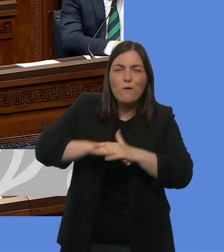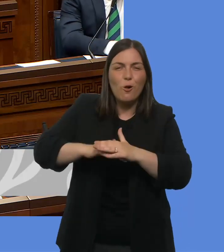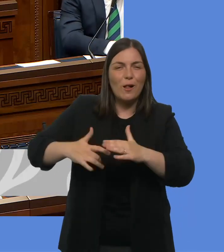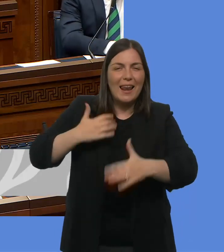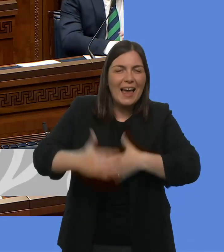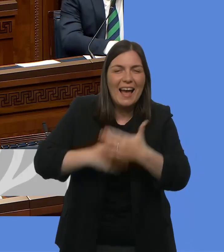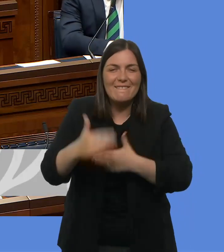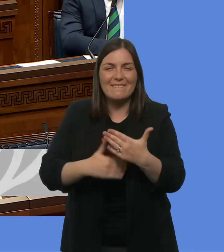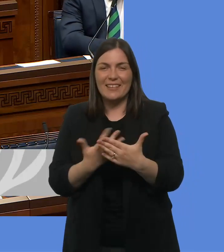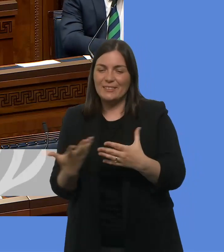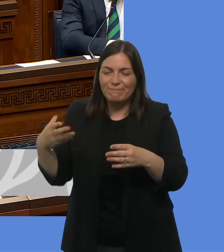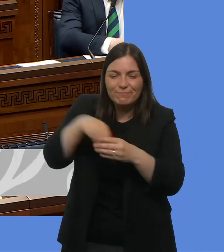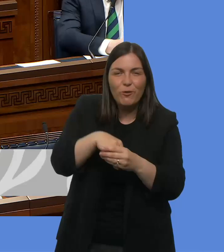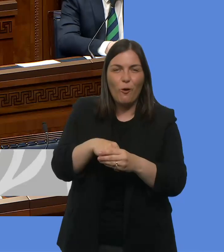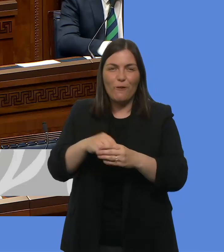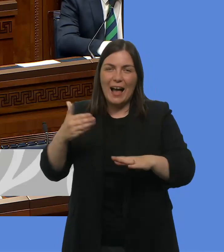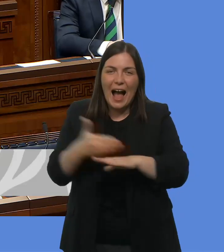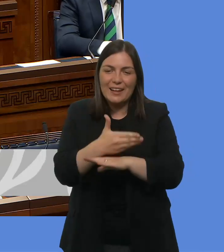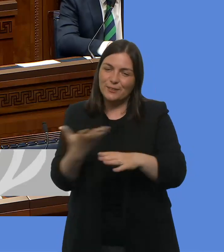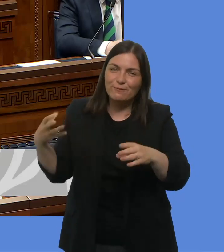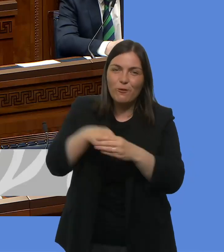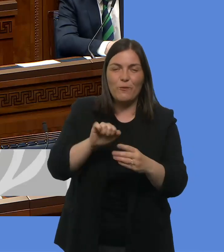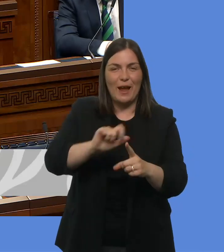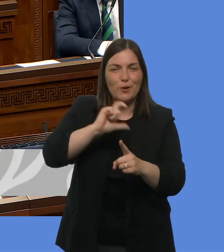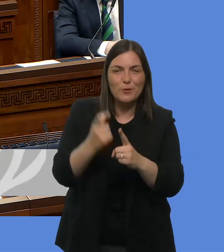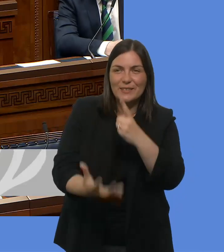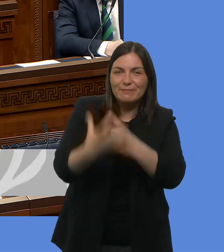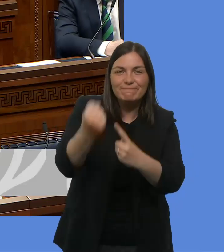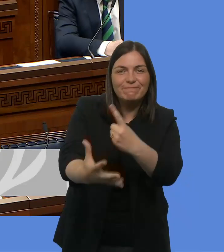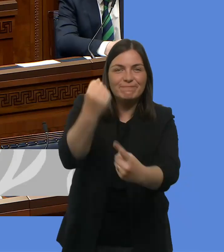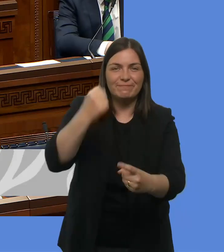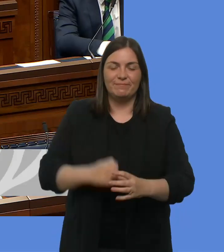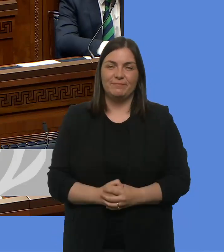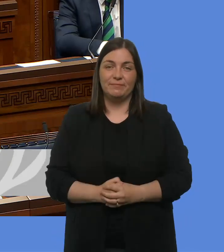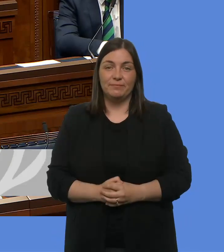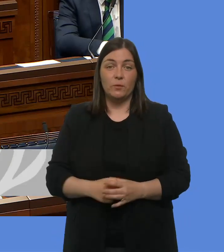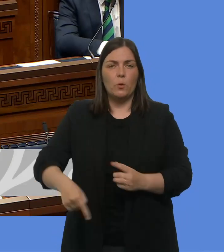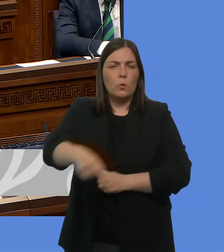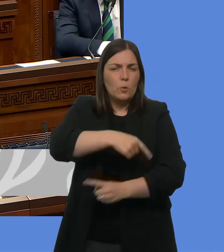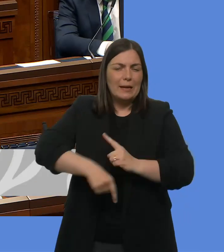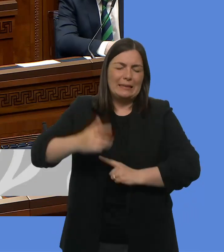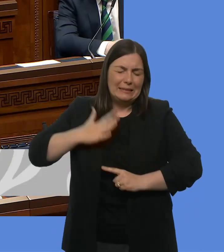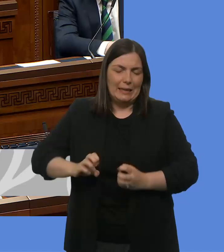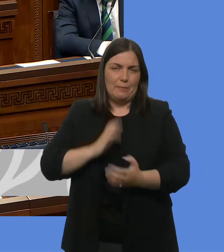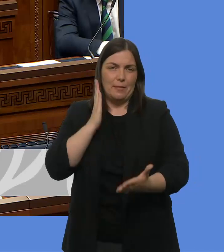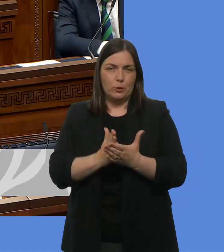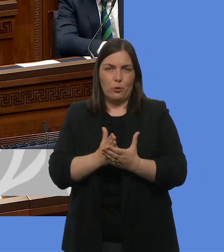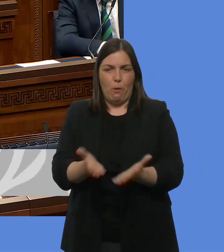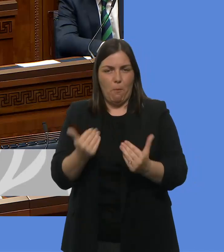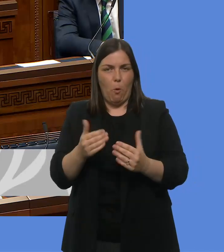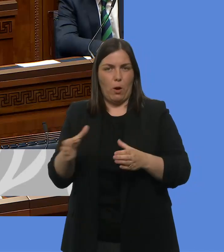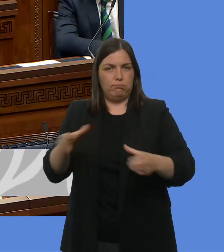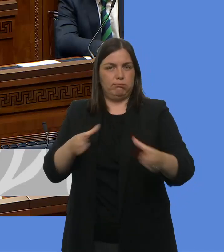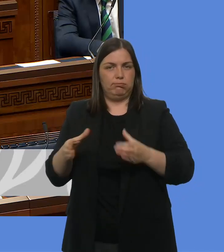active participation in the community. Therefore, ensuring that more teachers of the deaf are available would honour